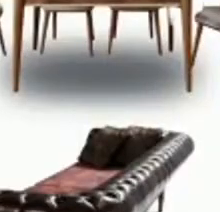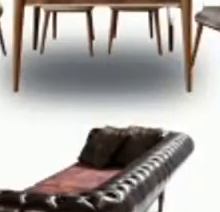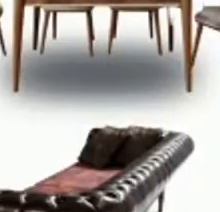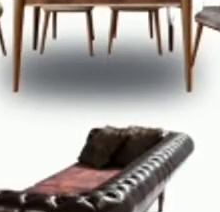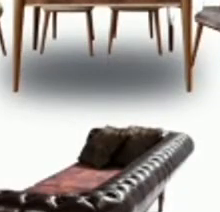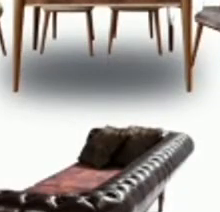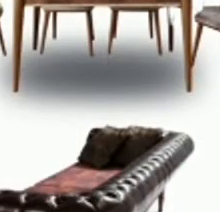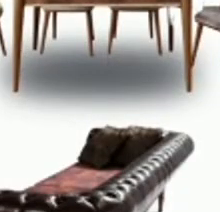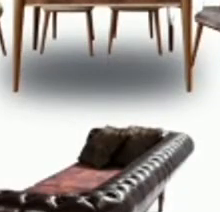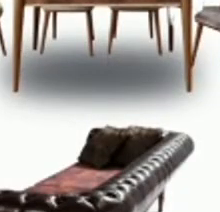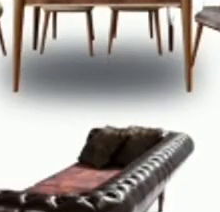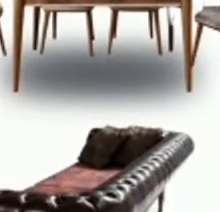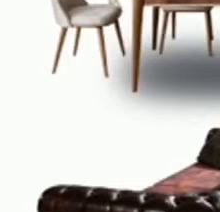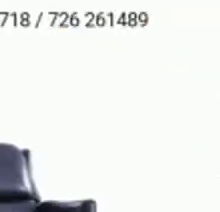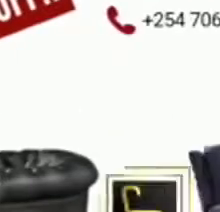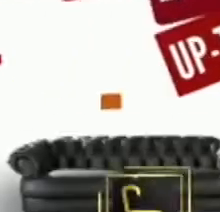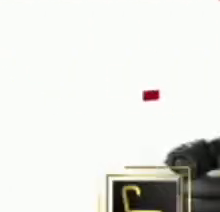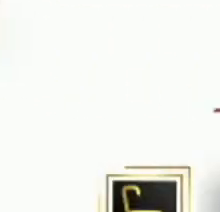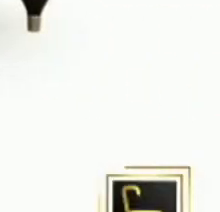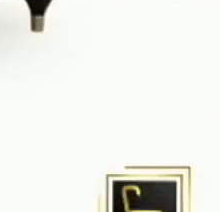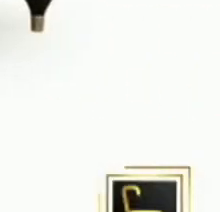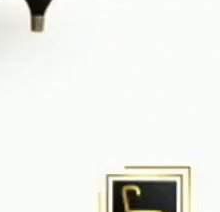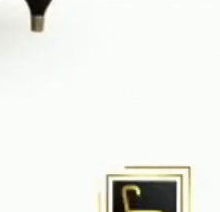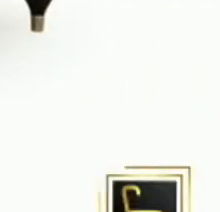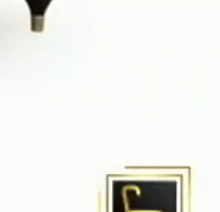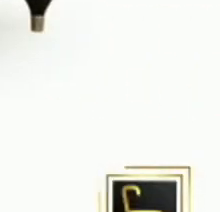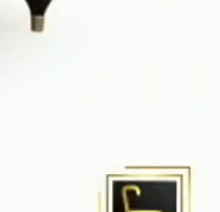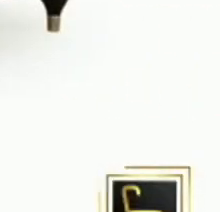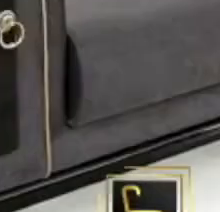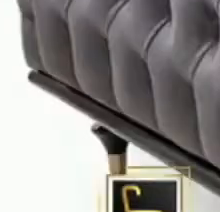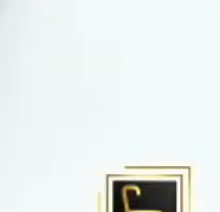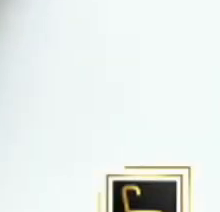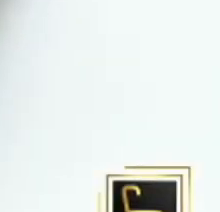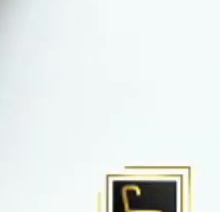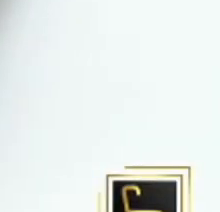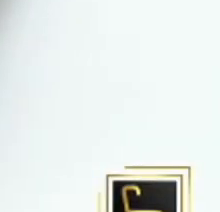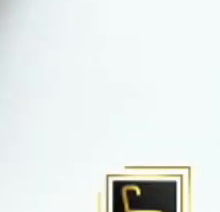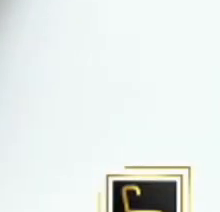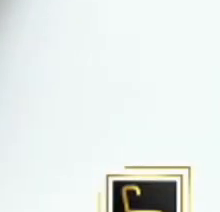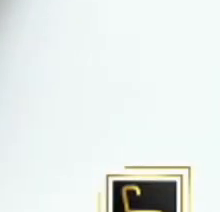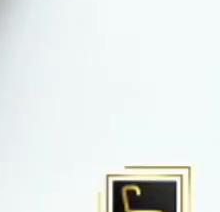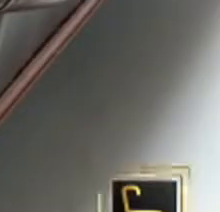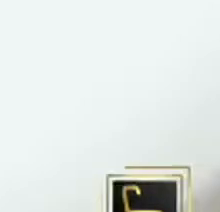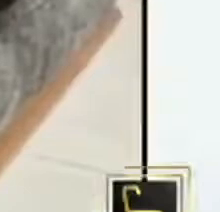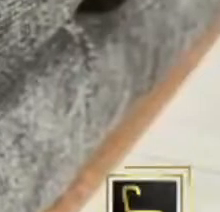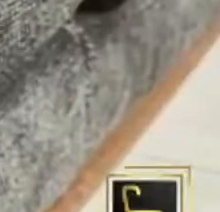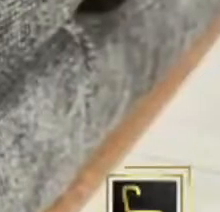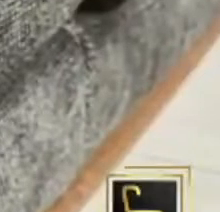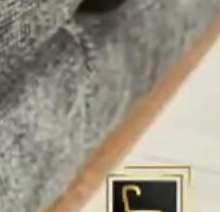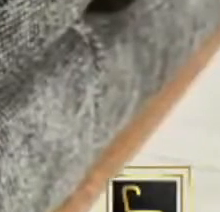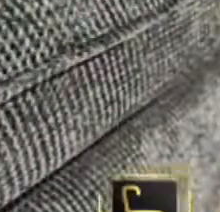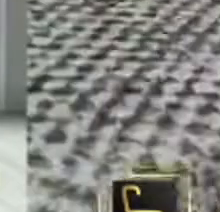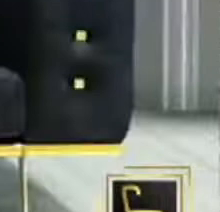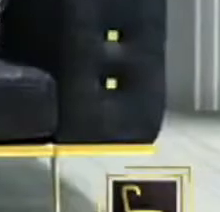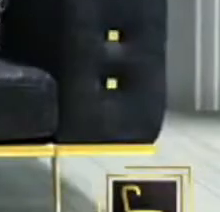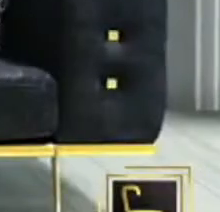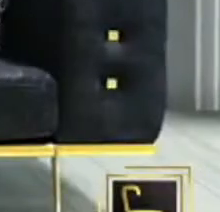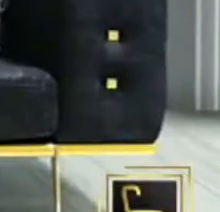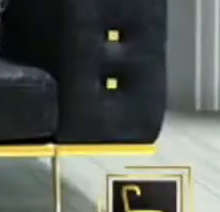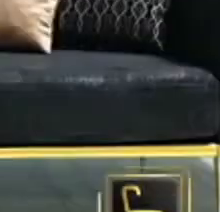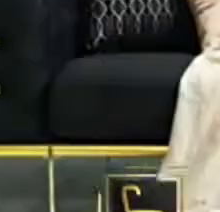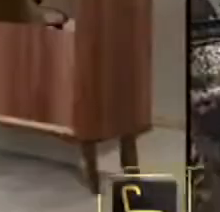Welcome to Sophie's Gallery, Nairobi's luxury furniture store. With a new store coming soon to Anana Center, we